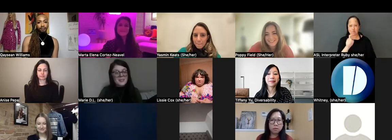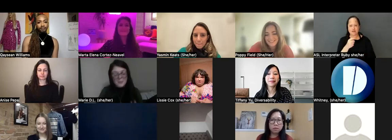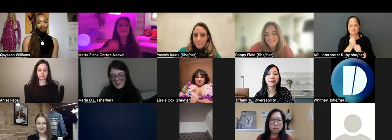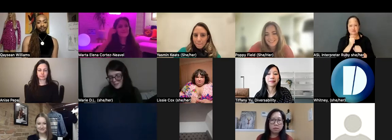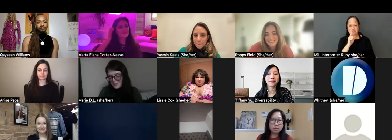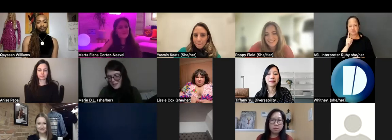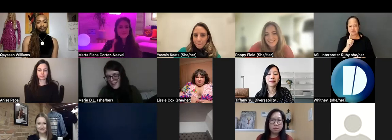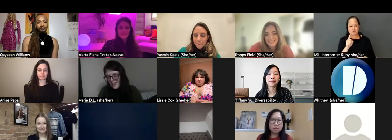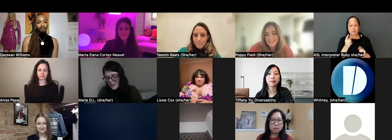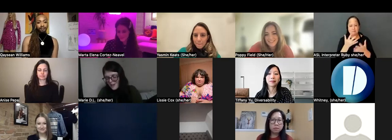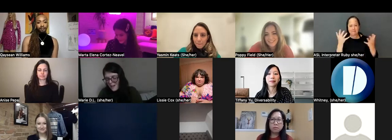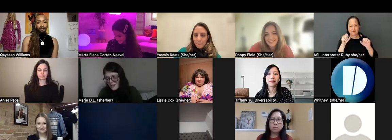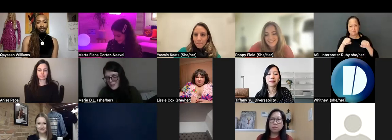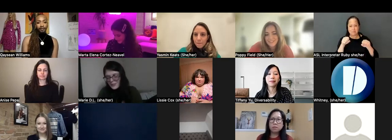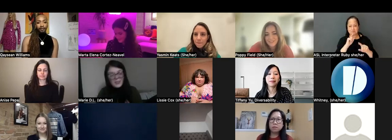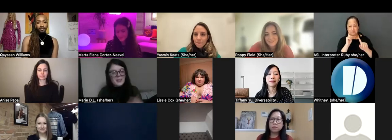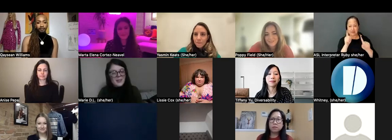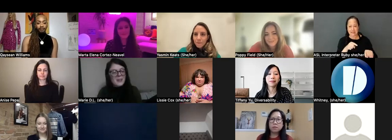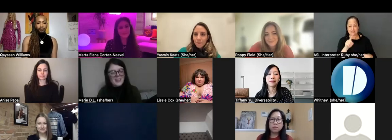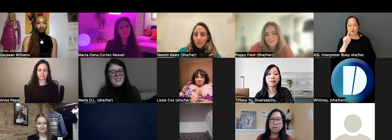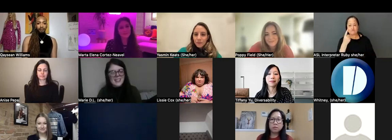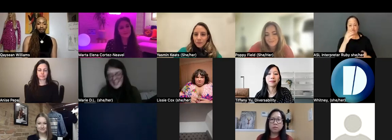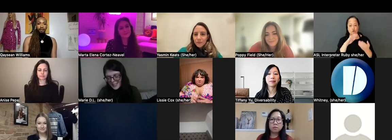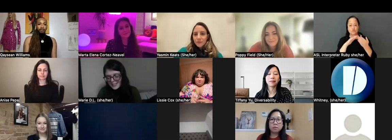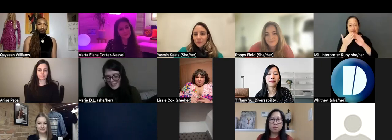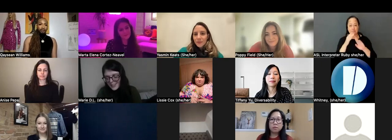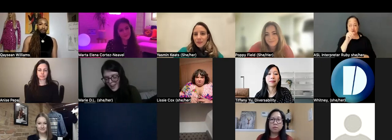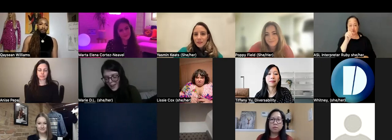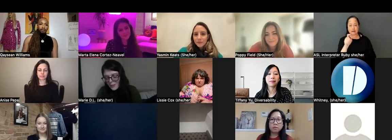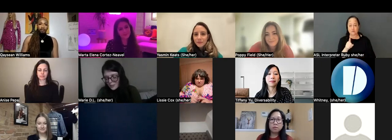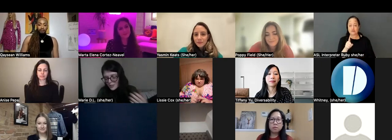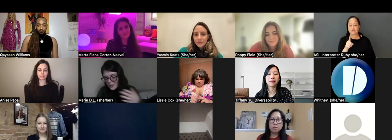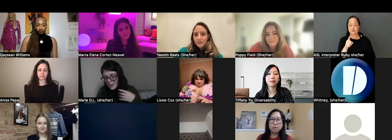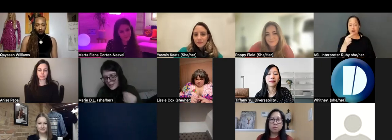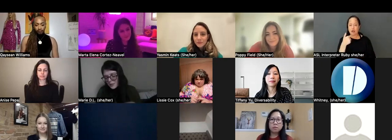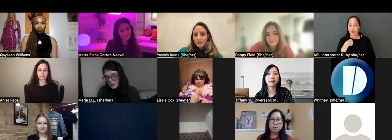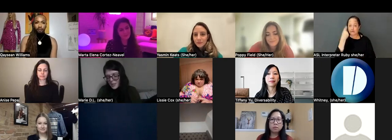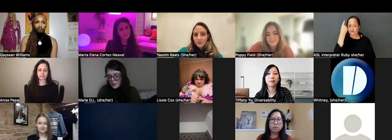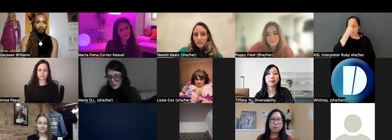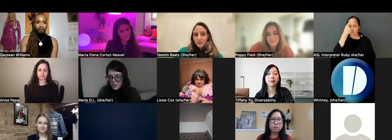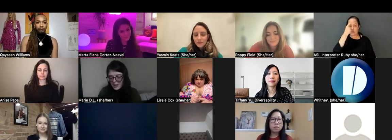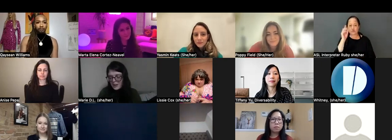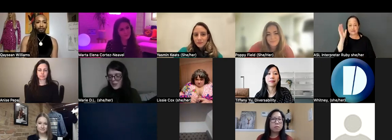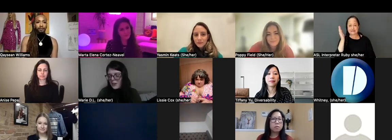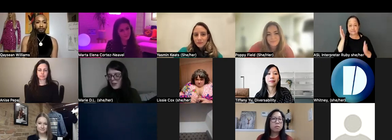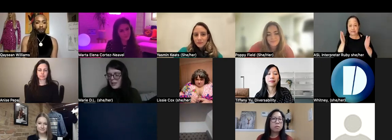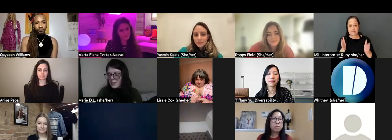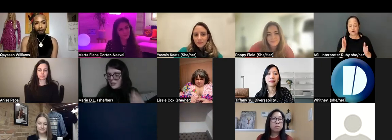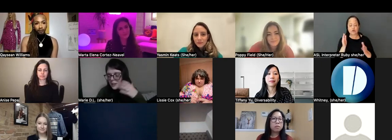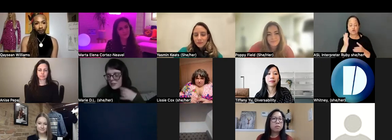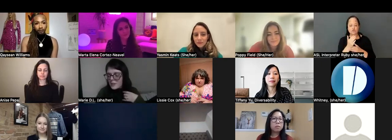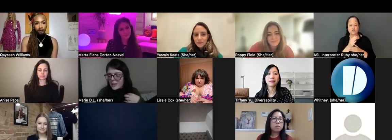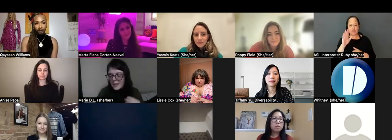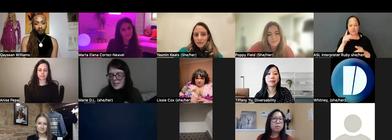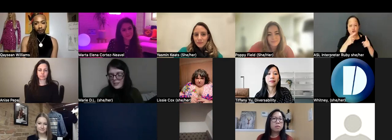much as possible. Our first community question is, I was wondering if the speakers would share their